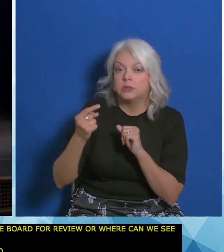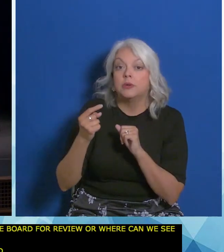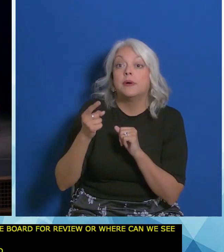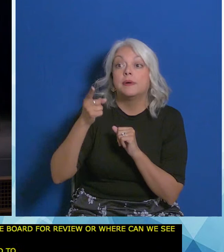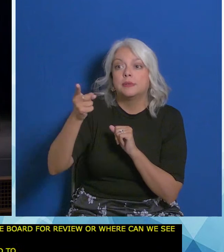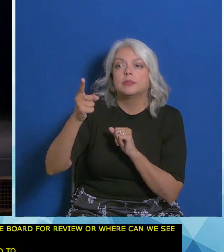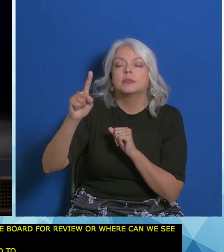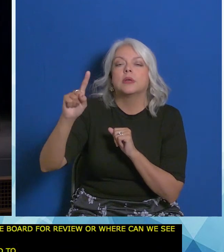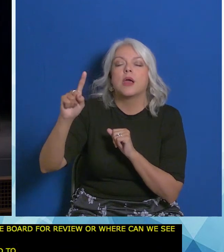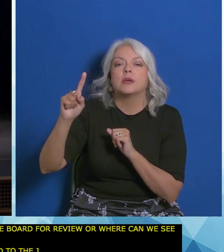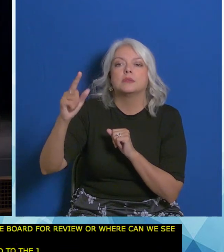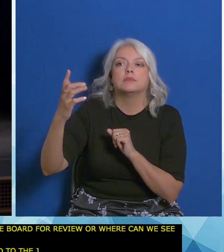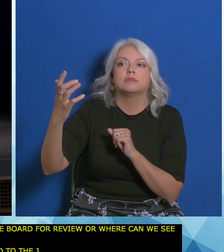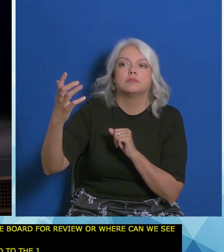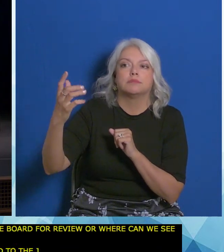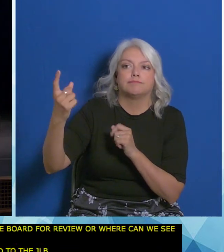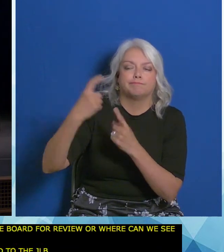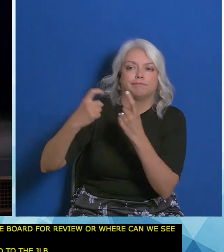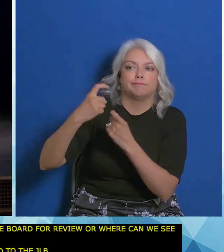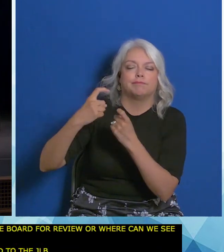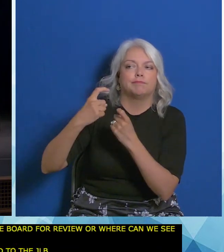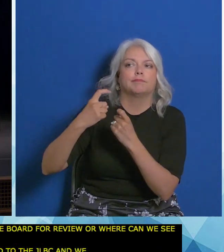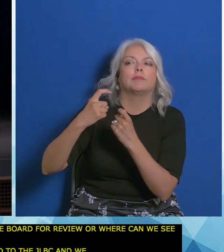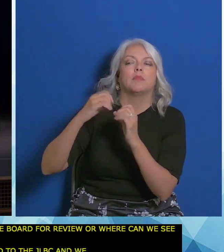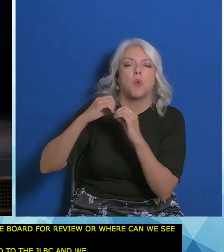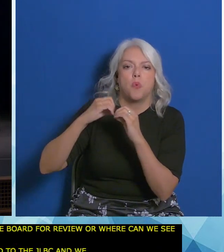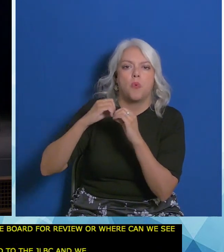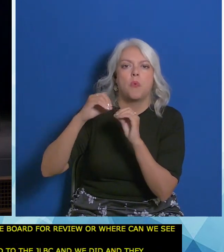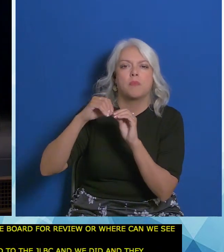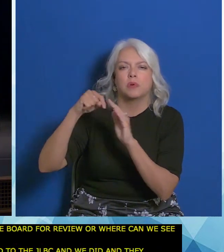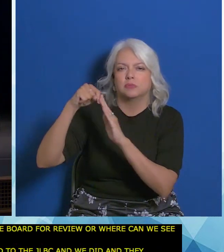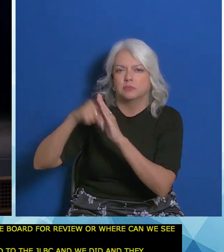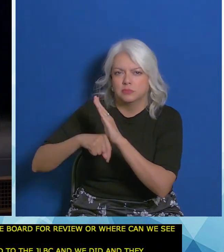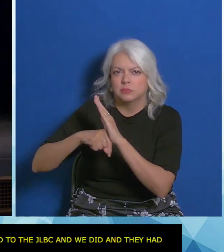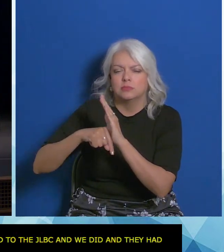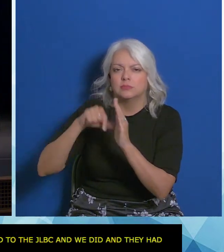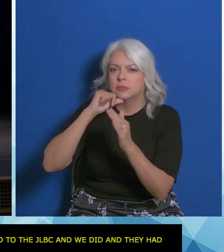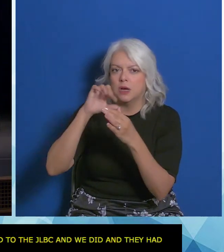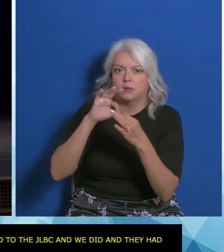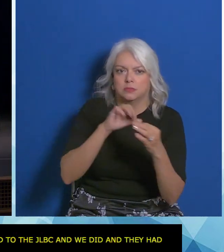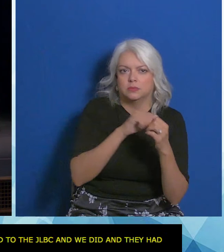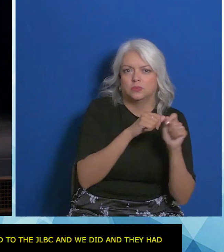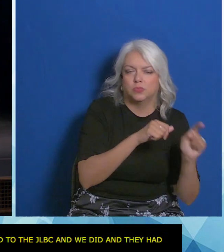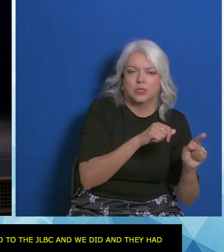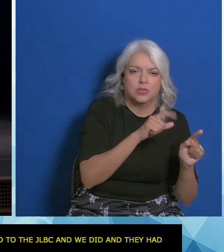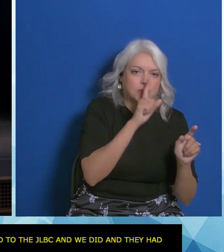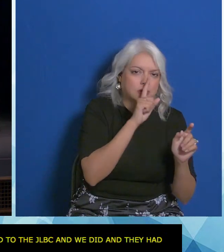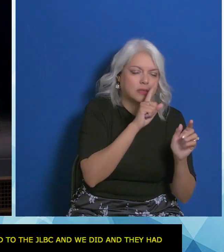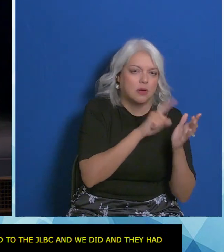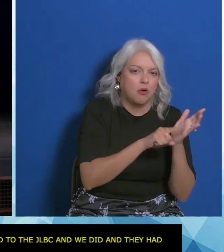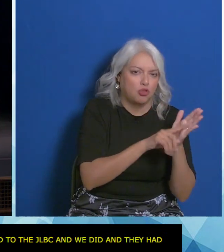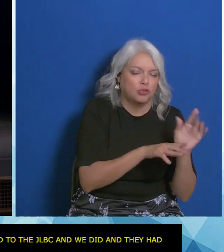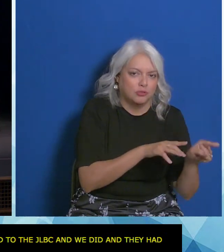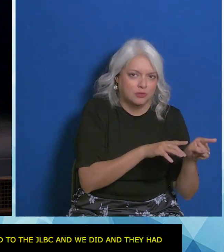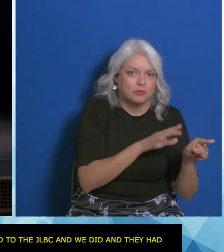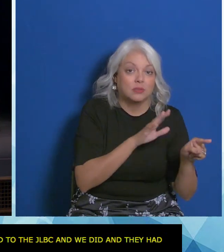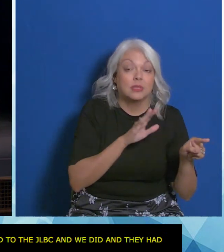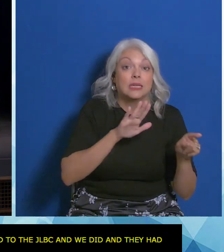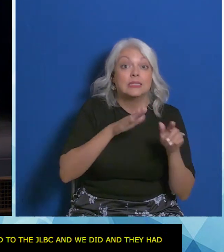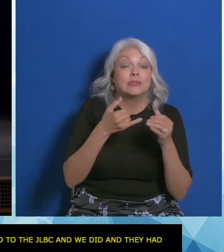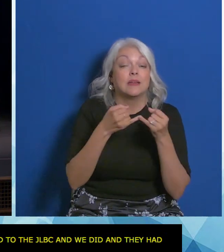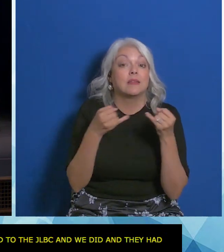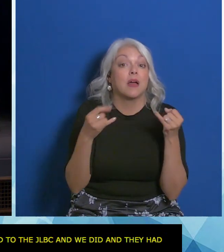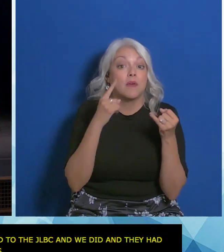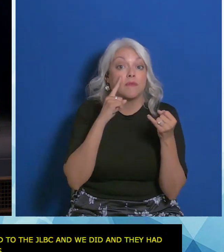They had some questions that were kind of above and beyond what the sunset auditor has. The deadline